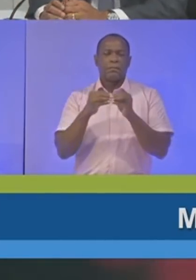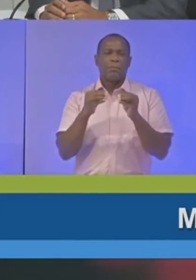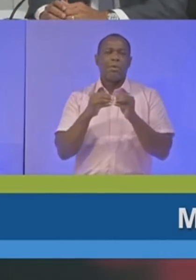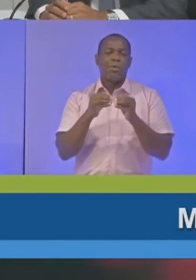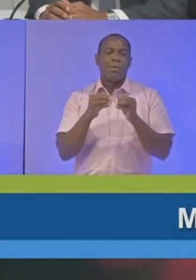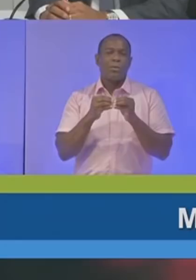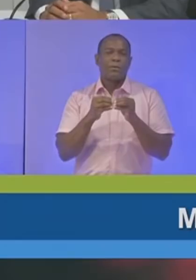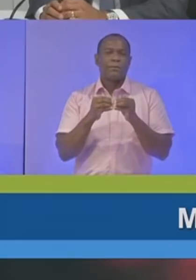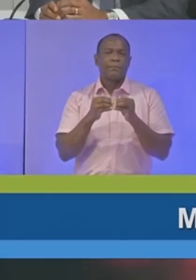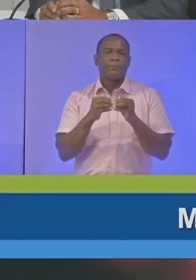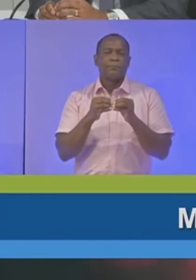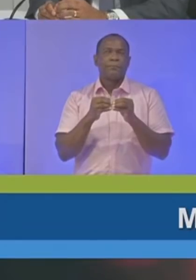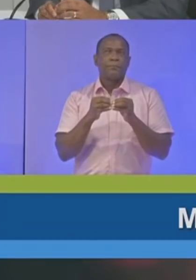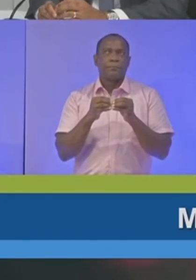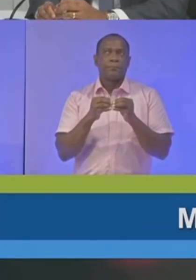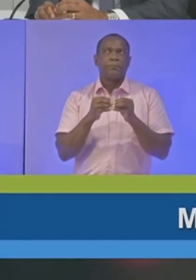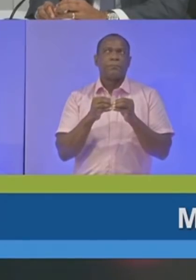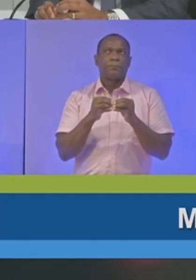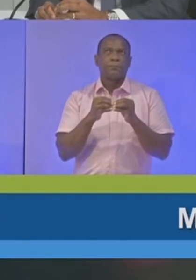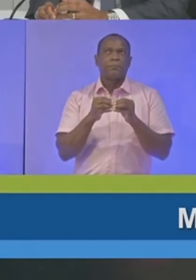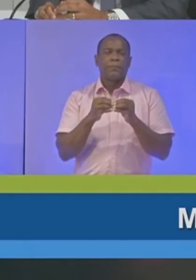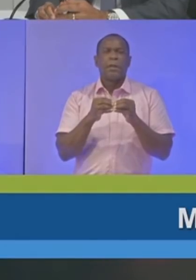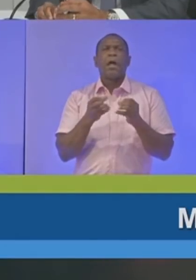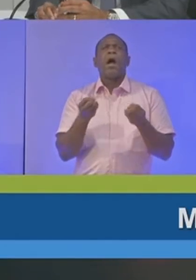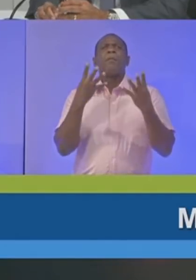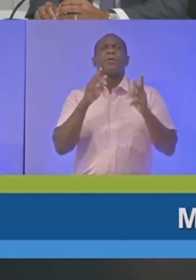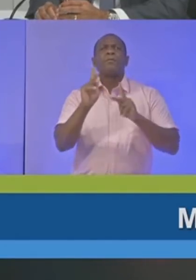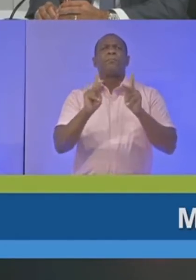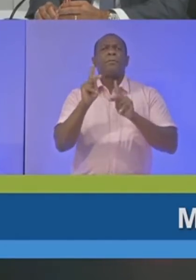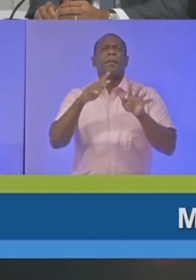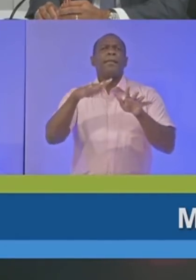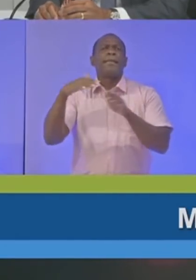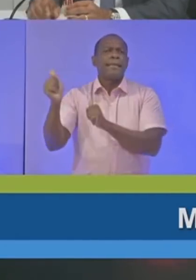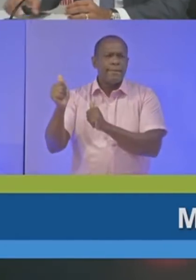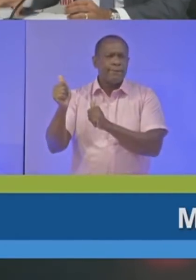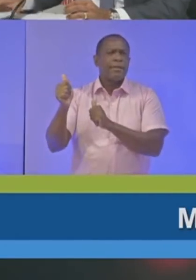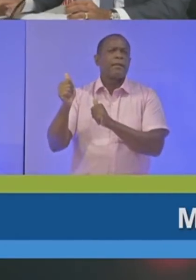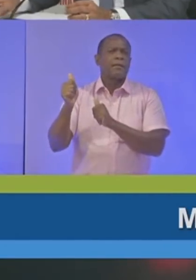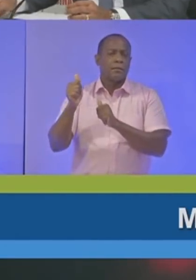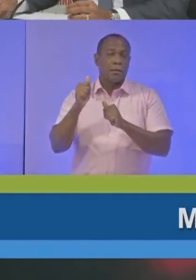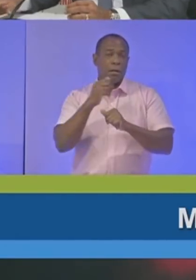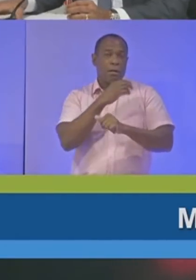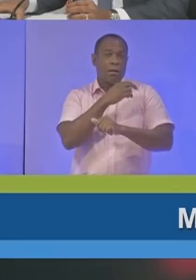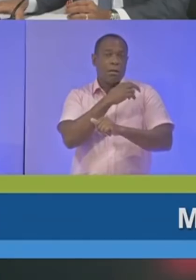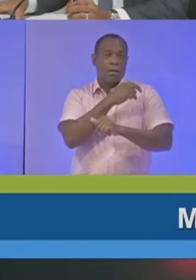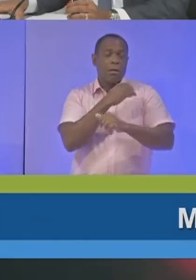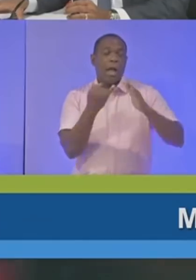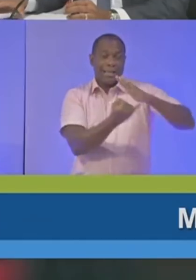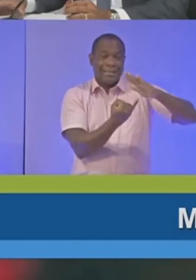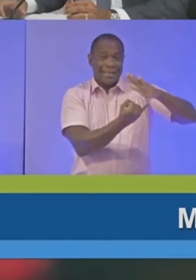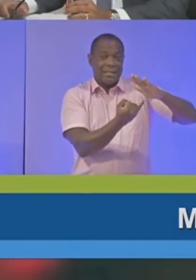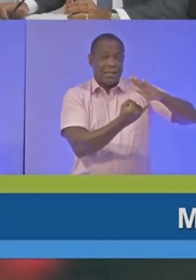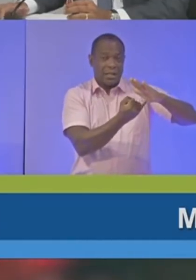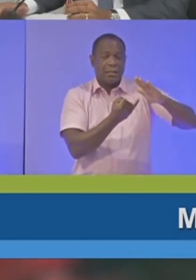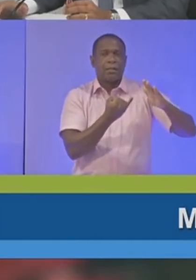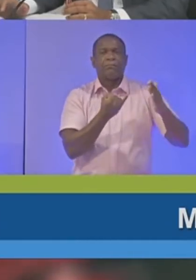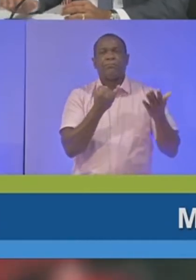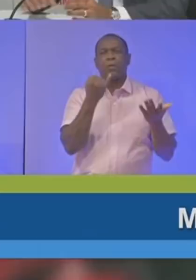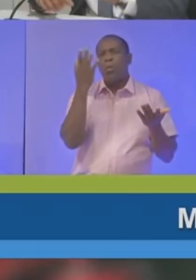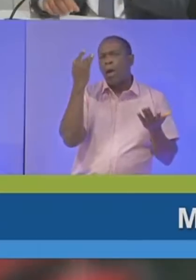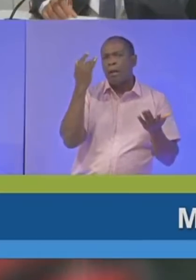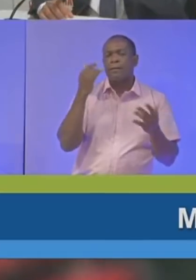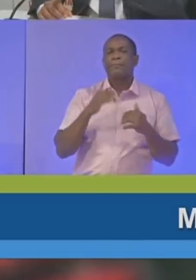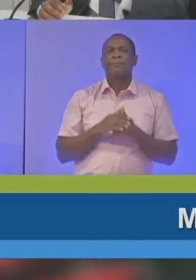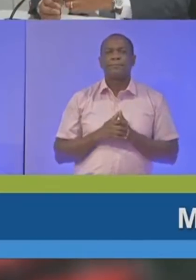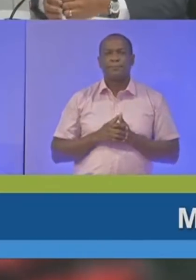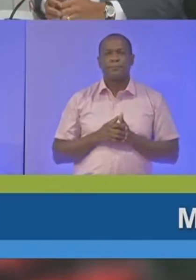updated COVID-19 discharge criteria for those in isolation. So if we could go forward.